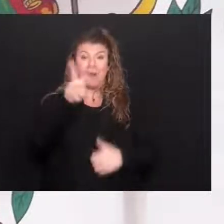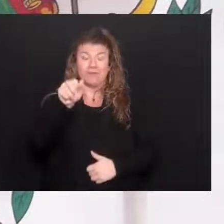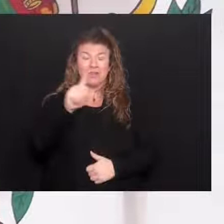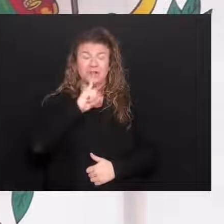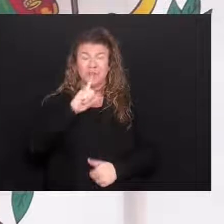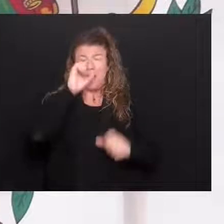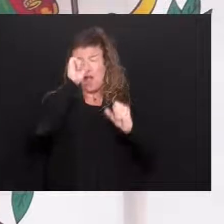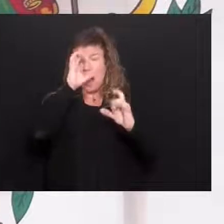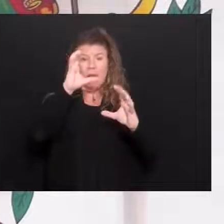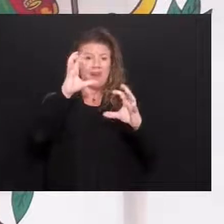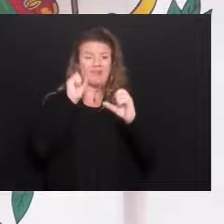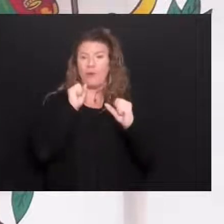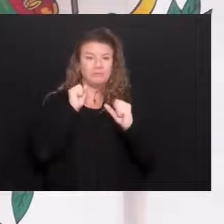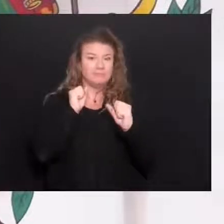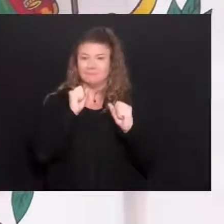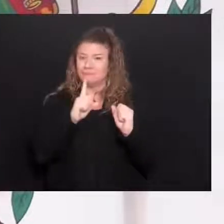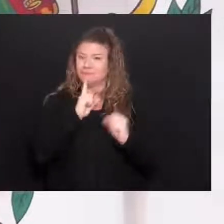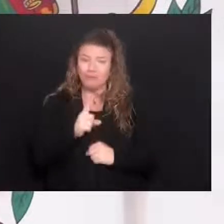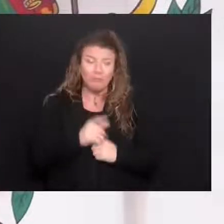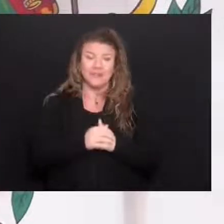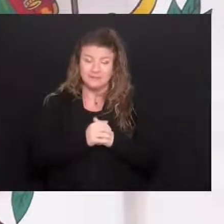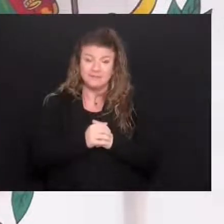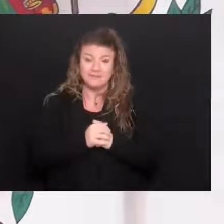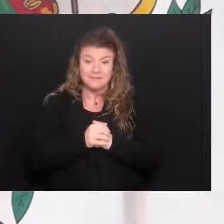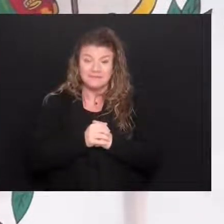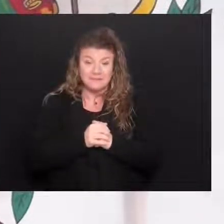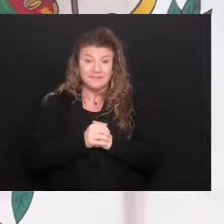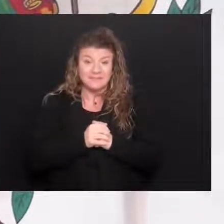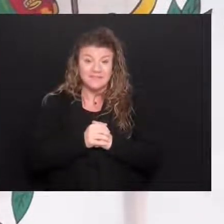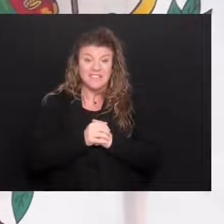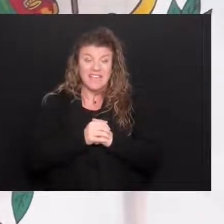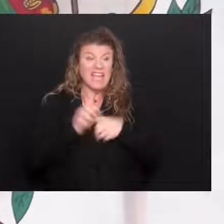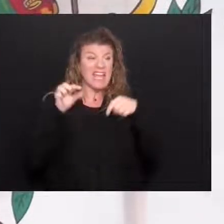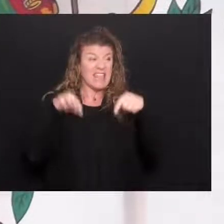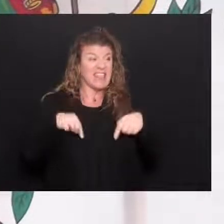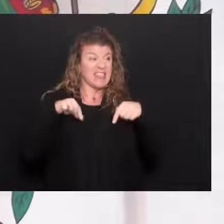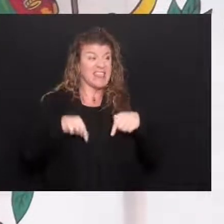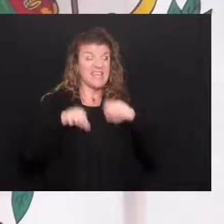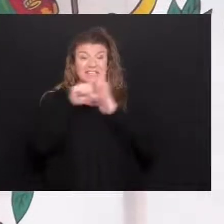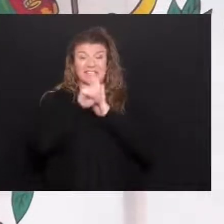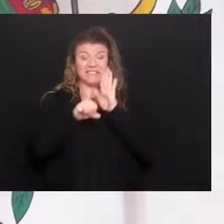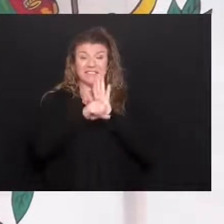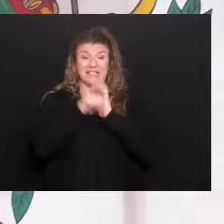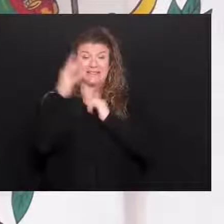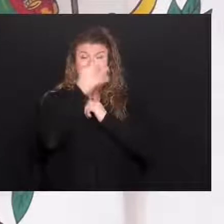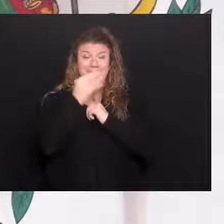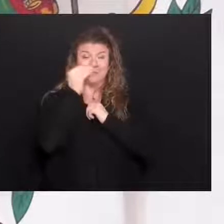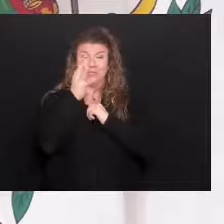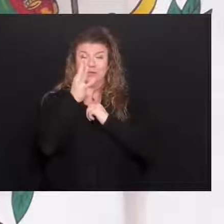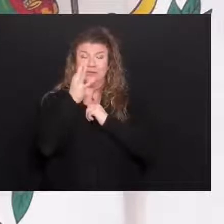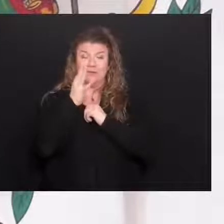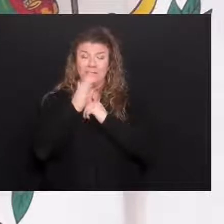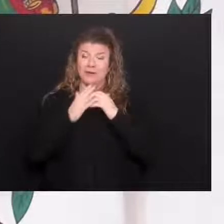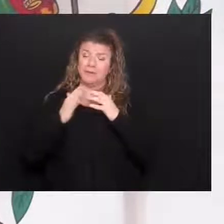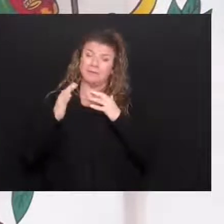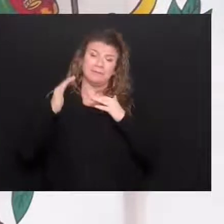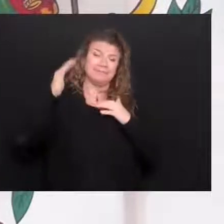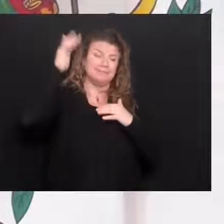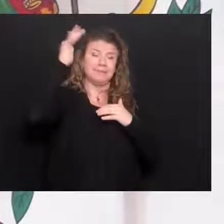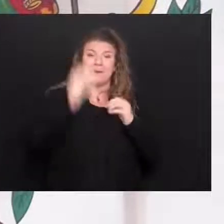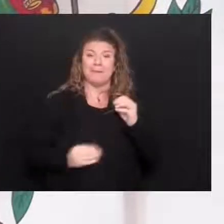It is truly, truly unbelievable. I mean, this state abounds in beauty beyond all